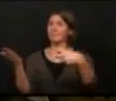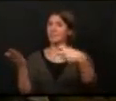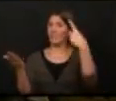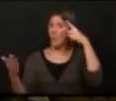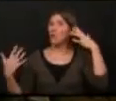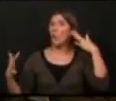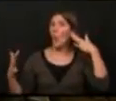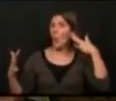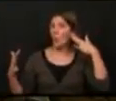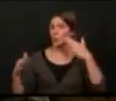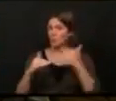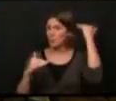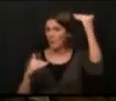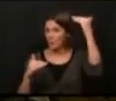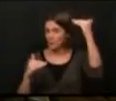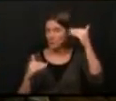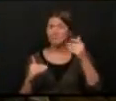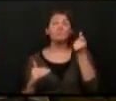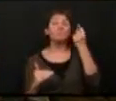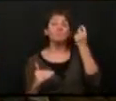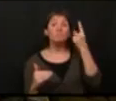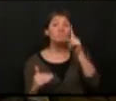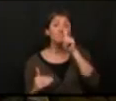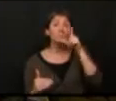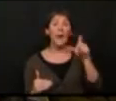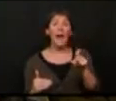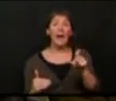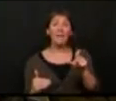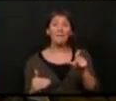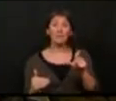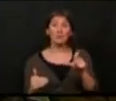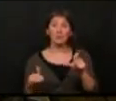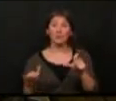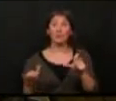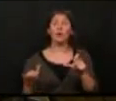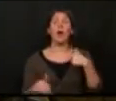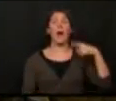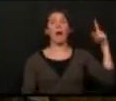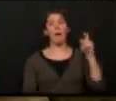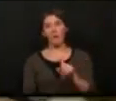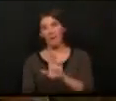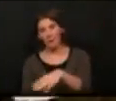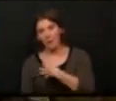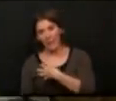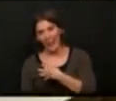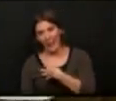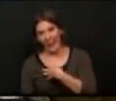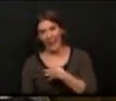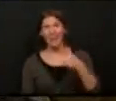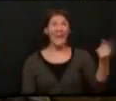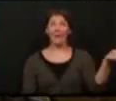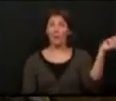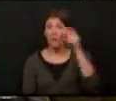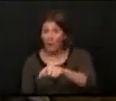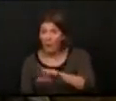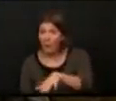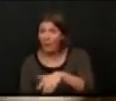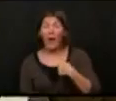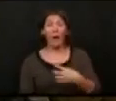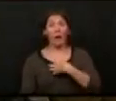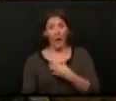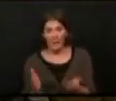the noise control ordinance. They don't need me to come down after I complain about the noise to further complain about the